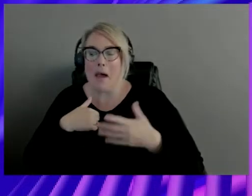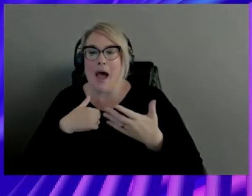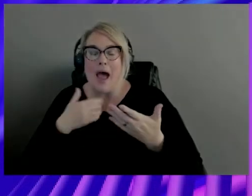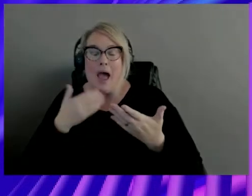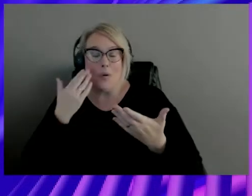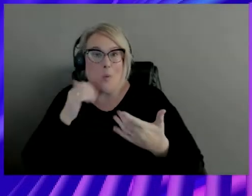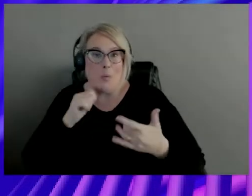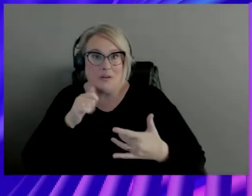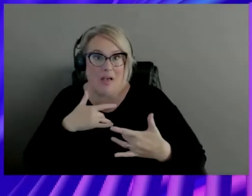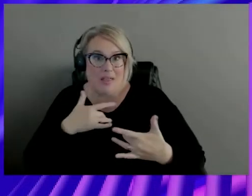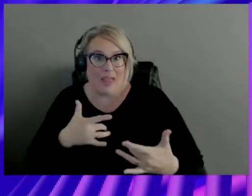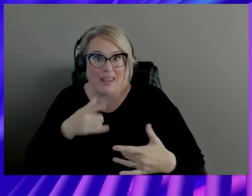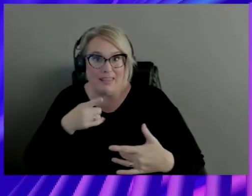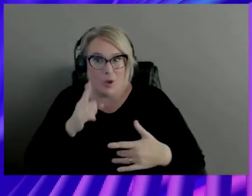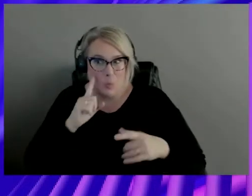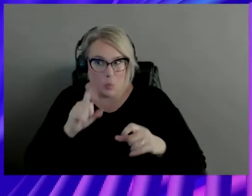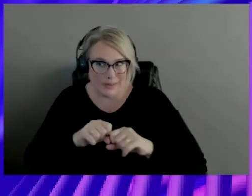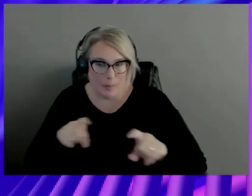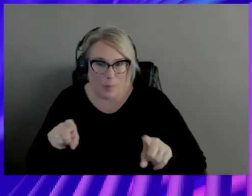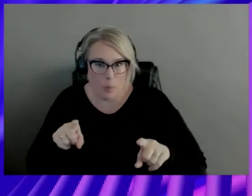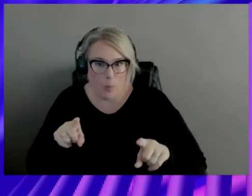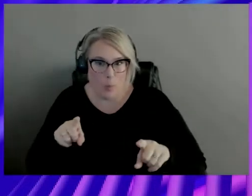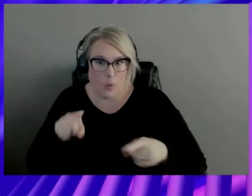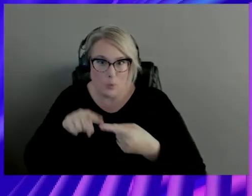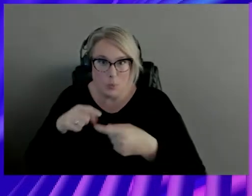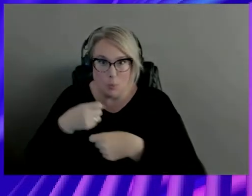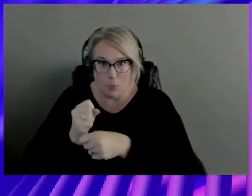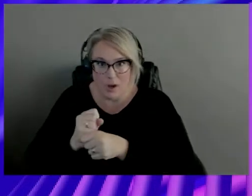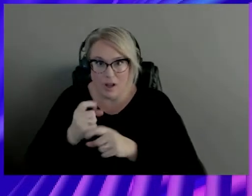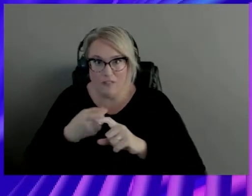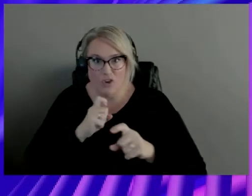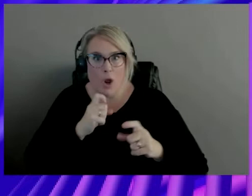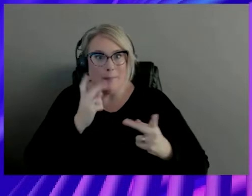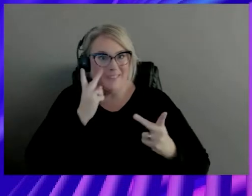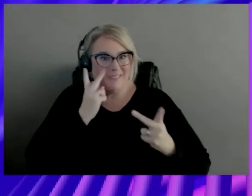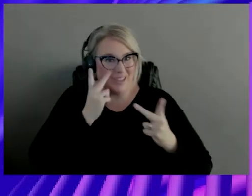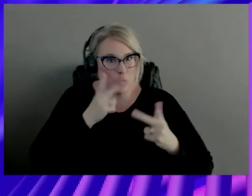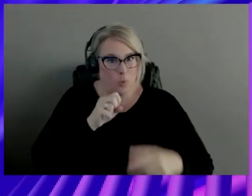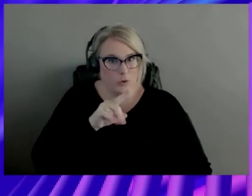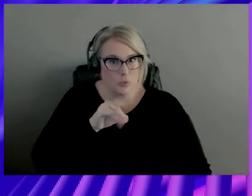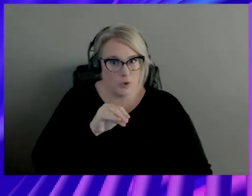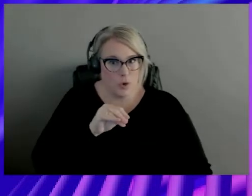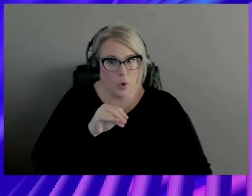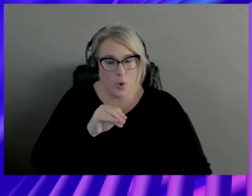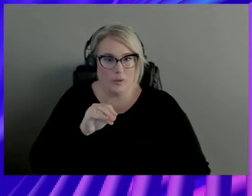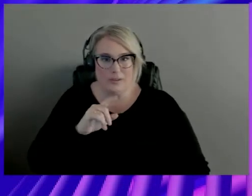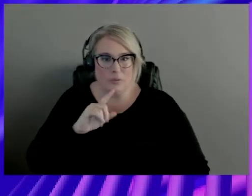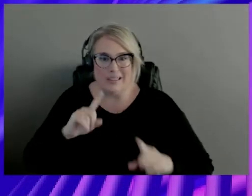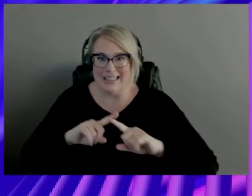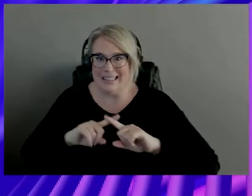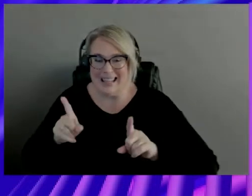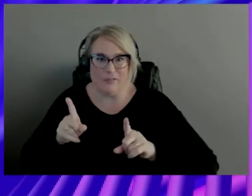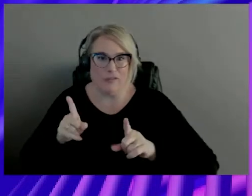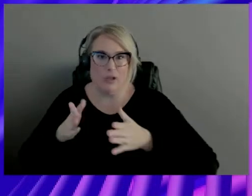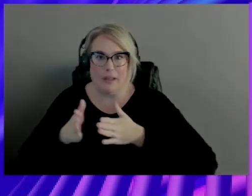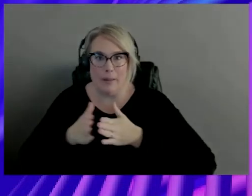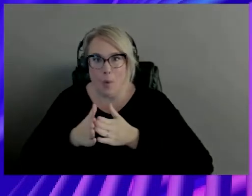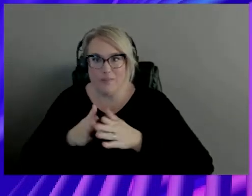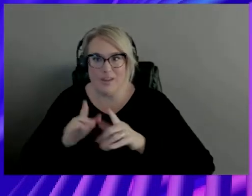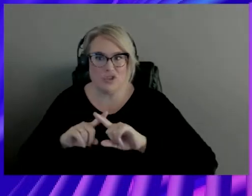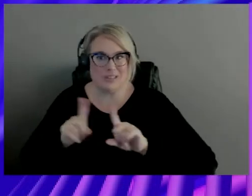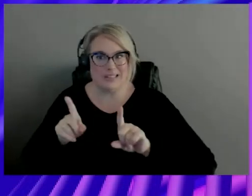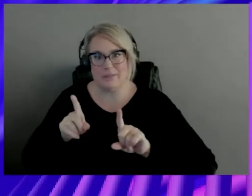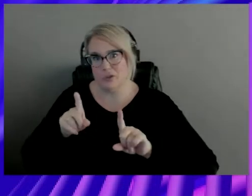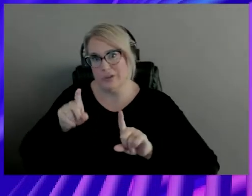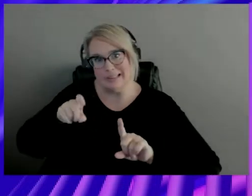you are deploying to production from Visual Studio. So completely different motivations for the experience that you then build